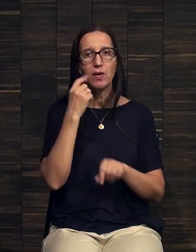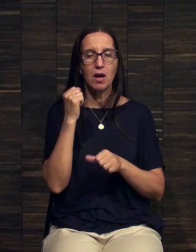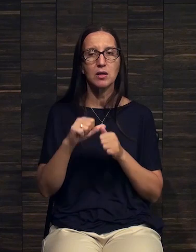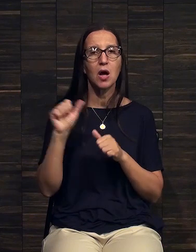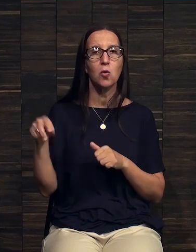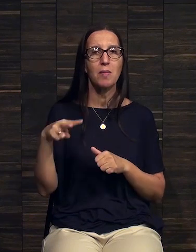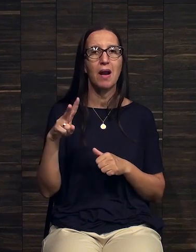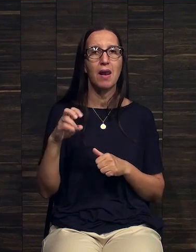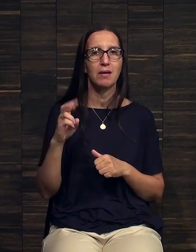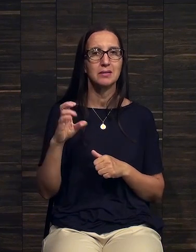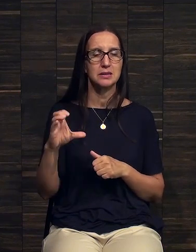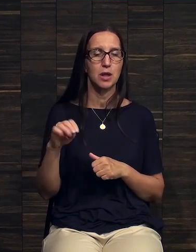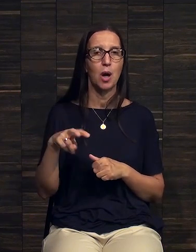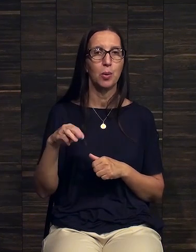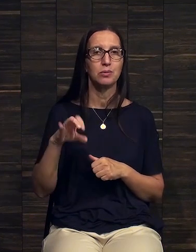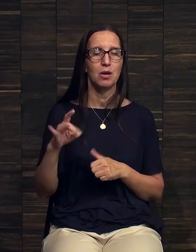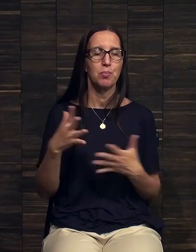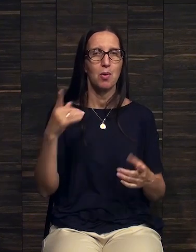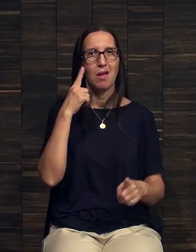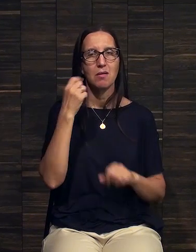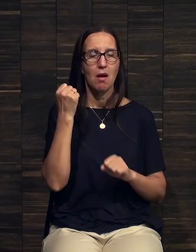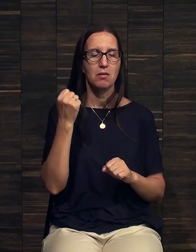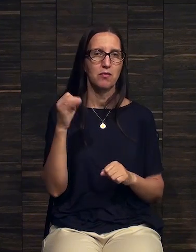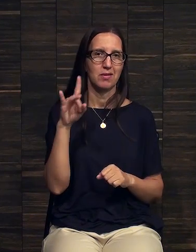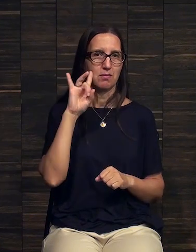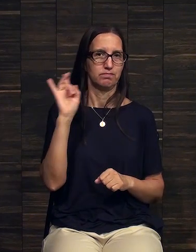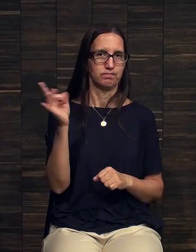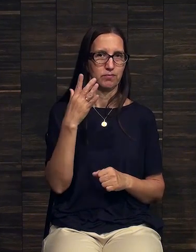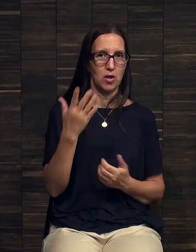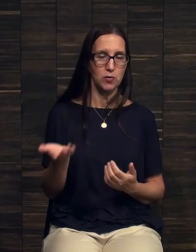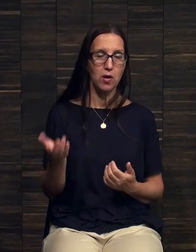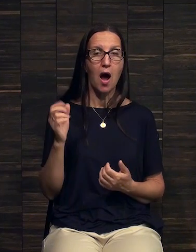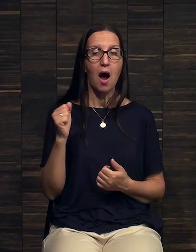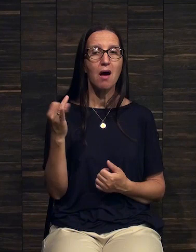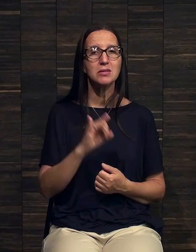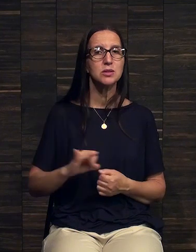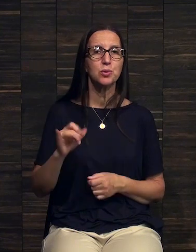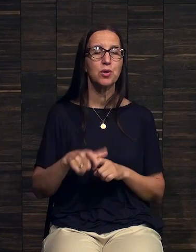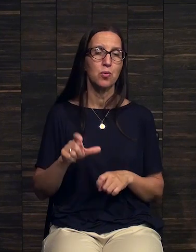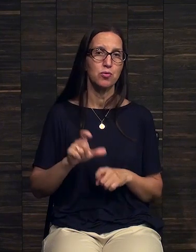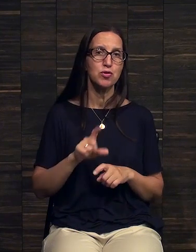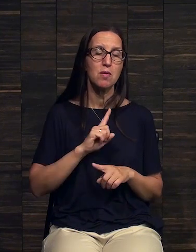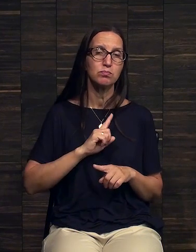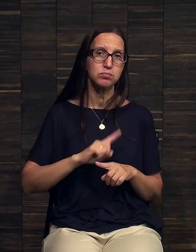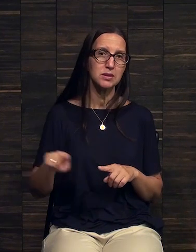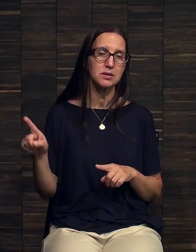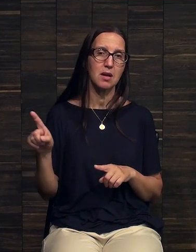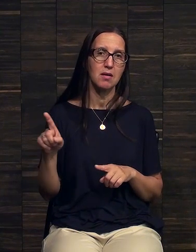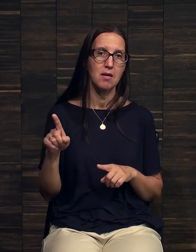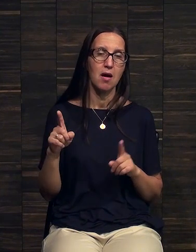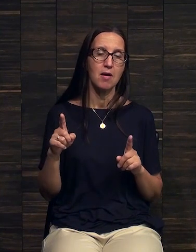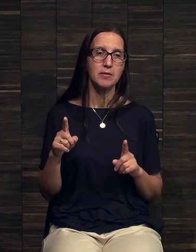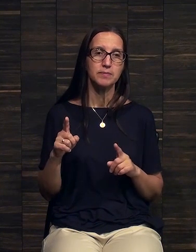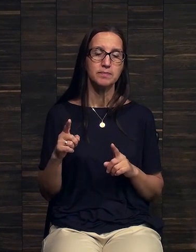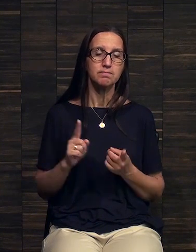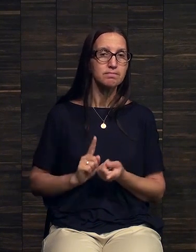them, apart from Lex Luthor, they didn't have any outstanding features. Unfortunately,